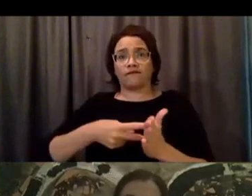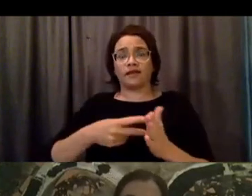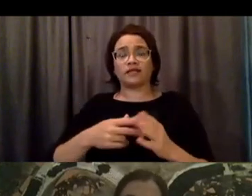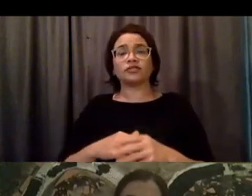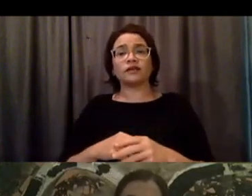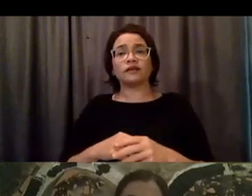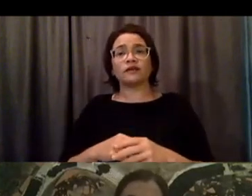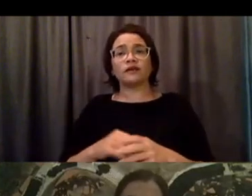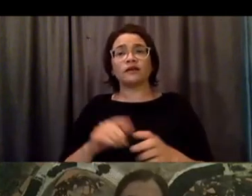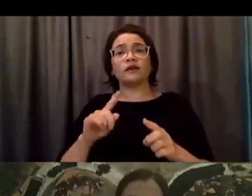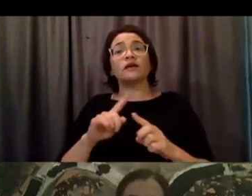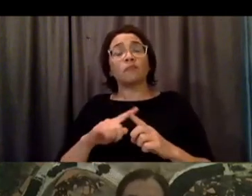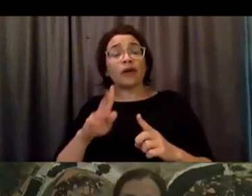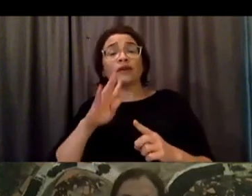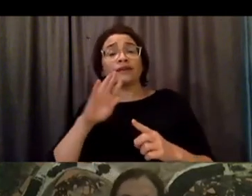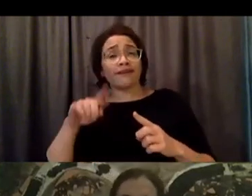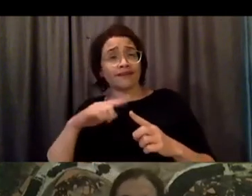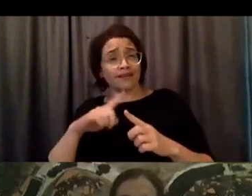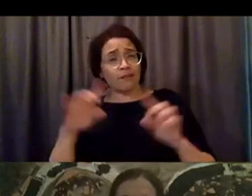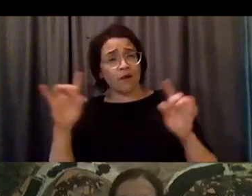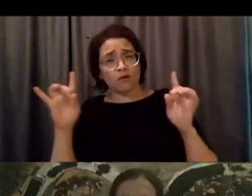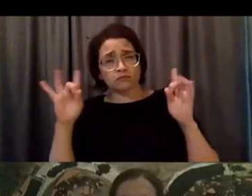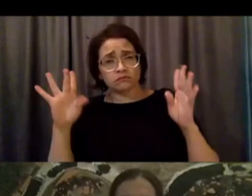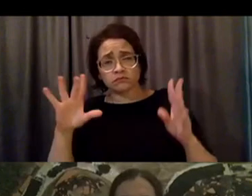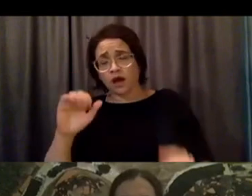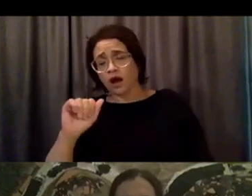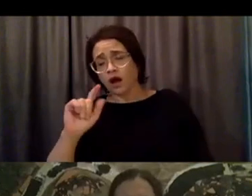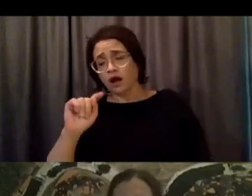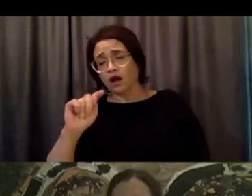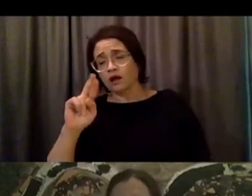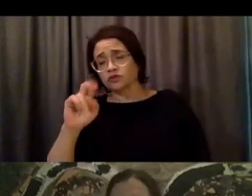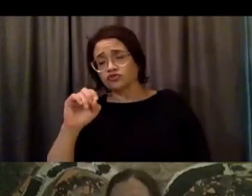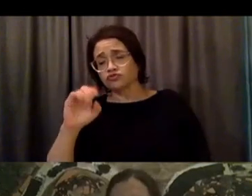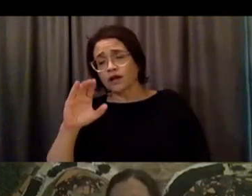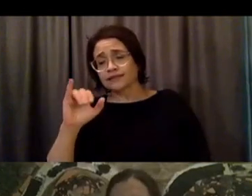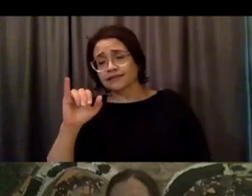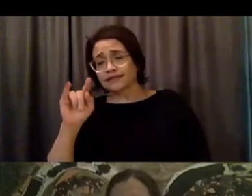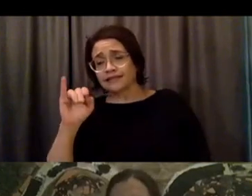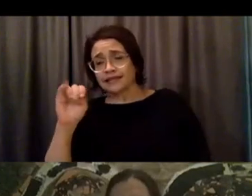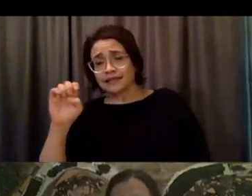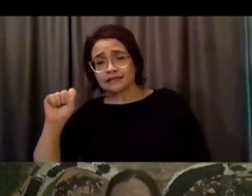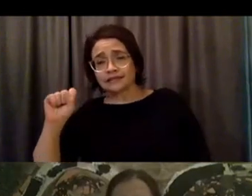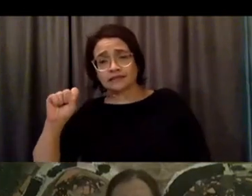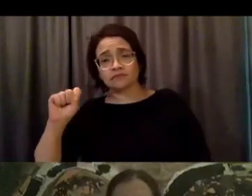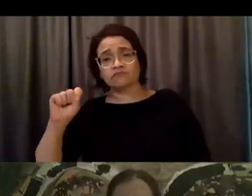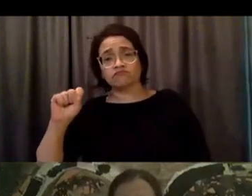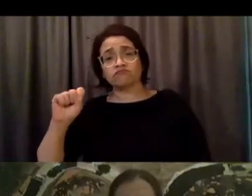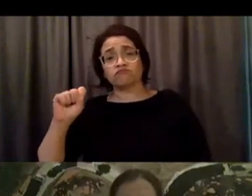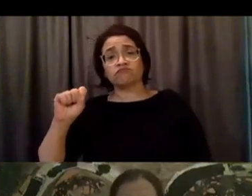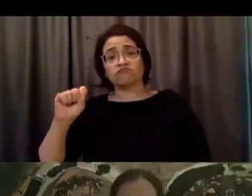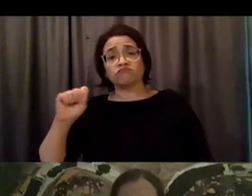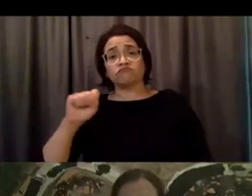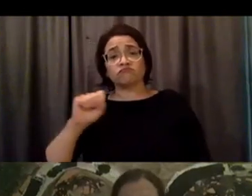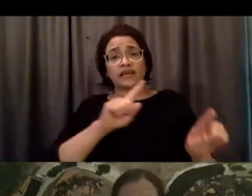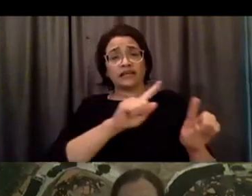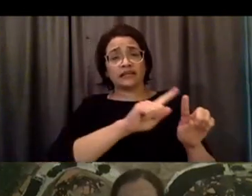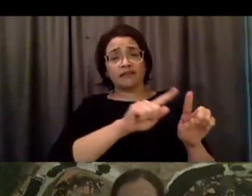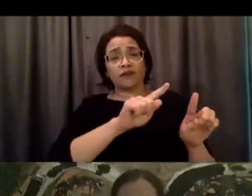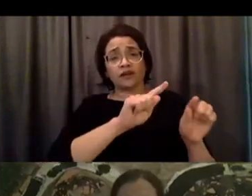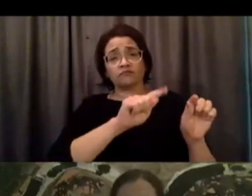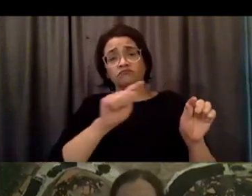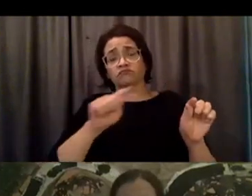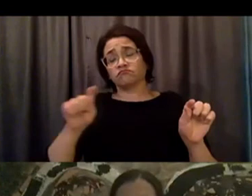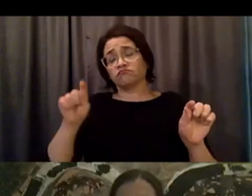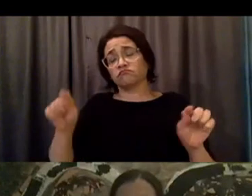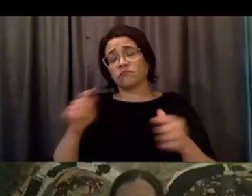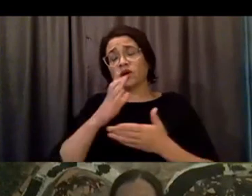atrocities that are committed, um, in different parts of the world, um, against, uh,